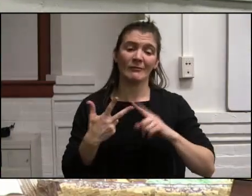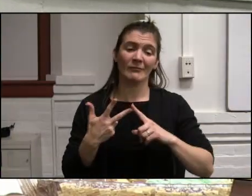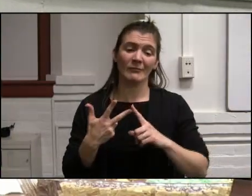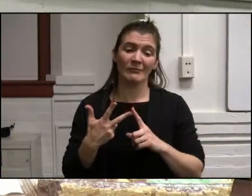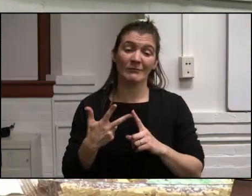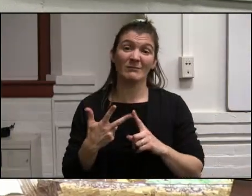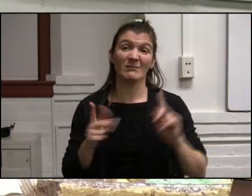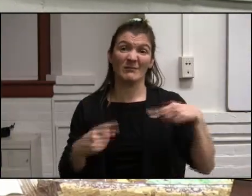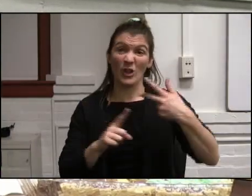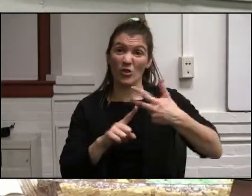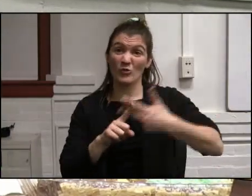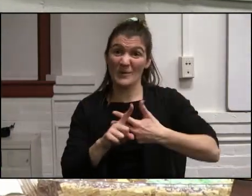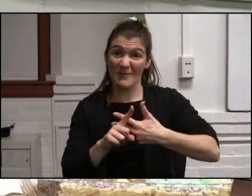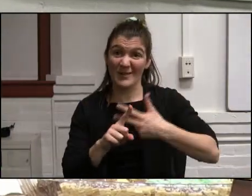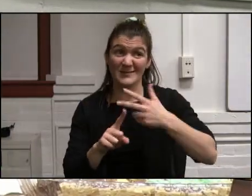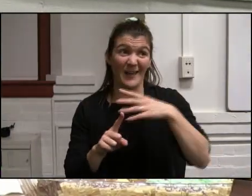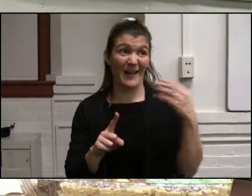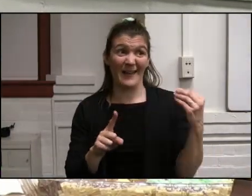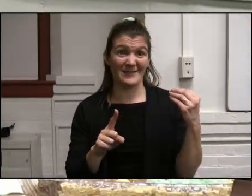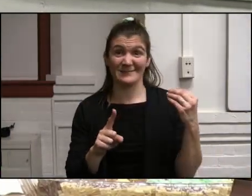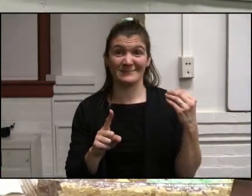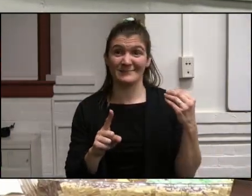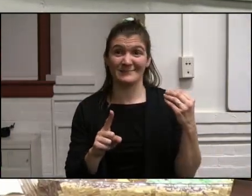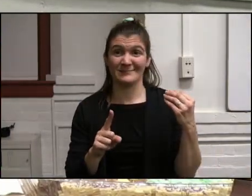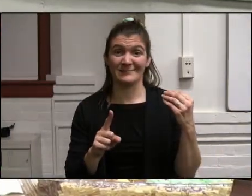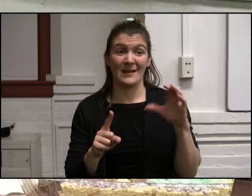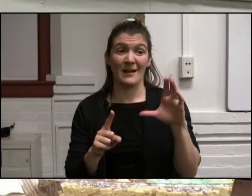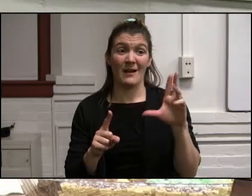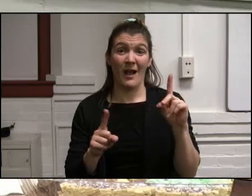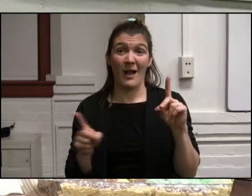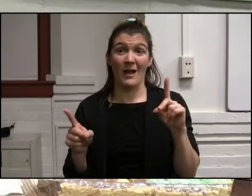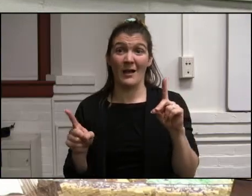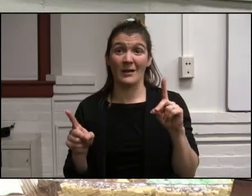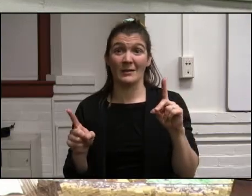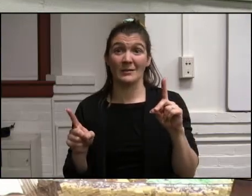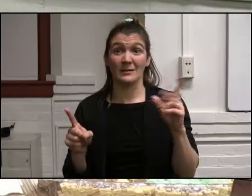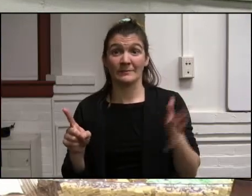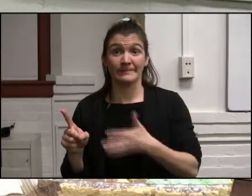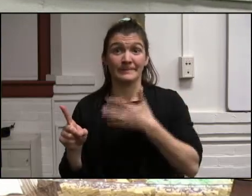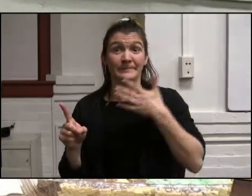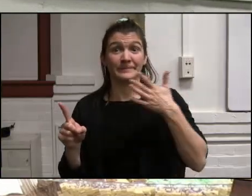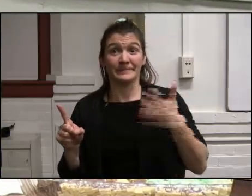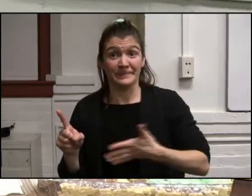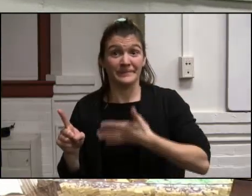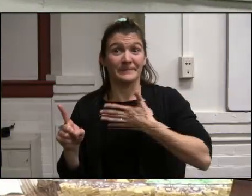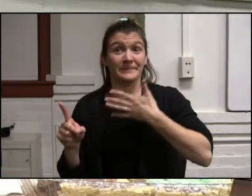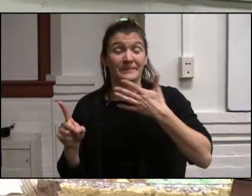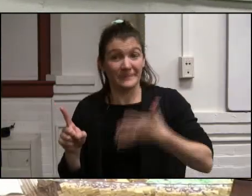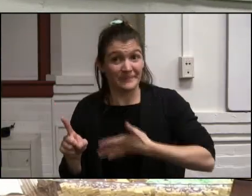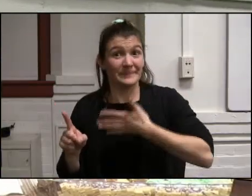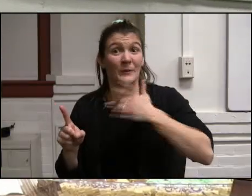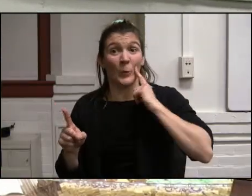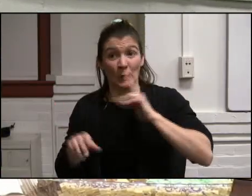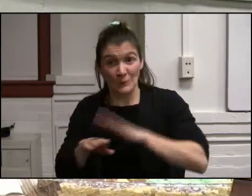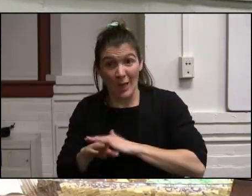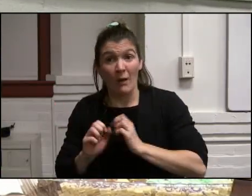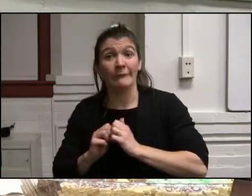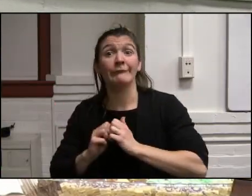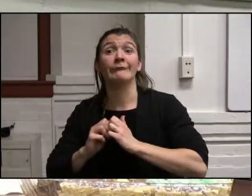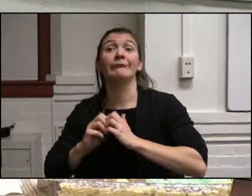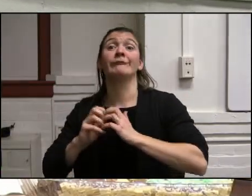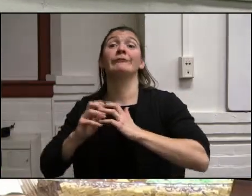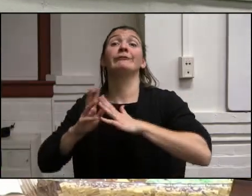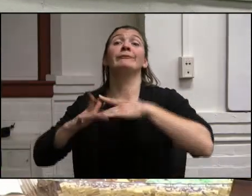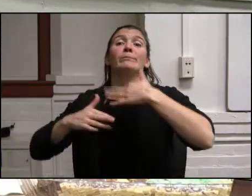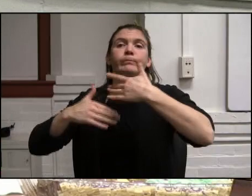been 3 months and so far the CUD is prepared to launch indicates it's going to be a very slow, tedious process, and that